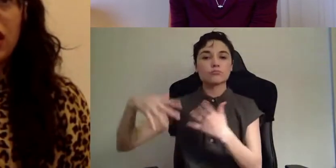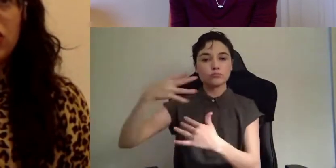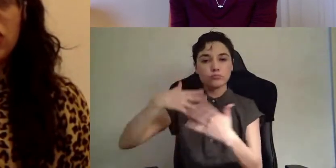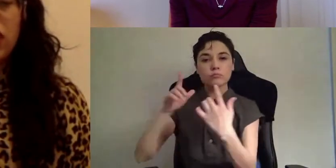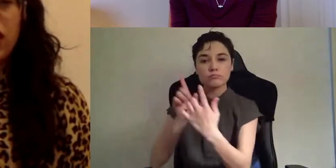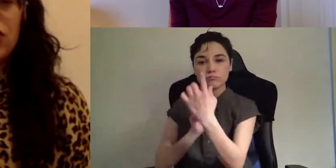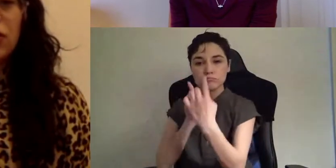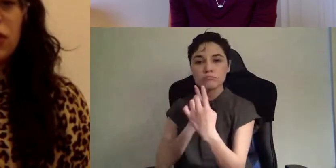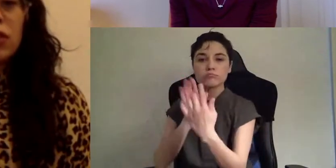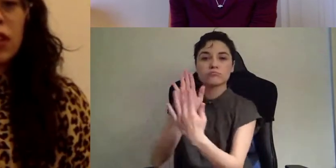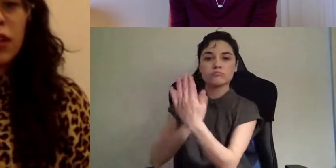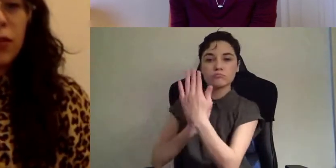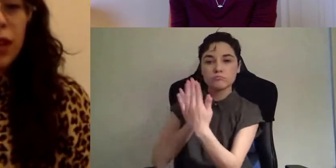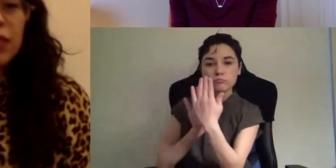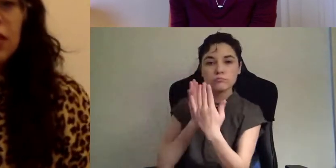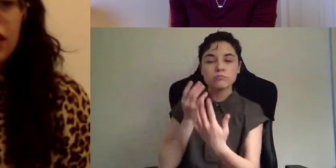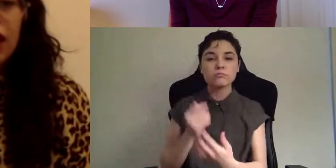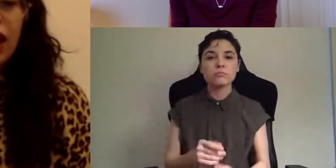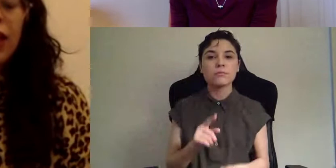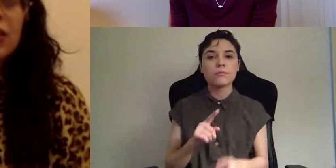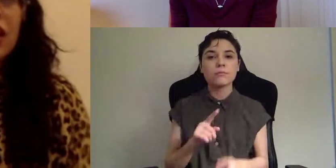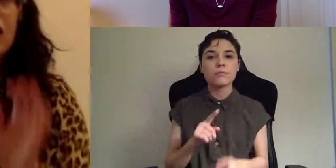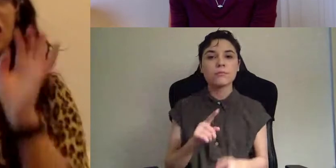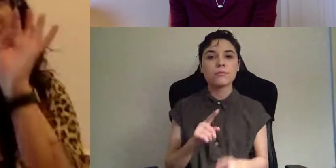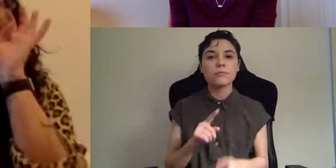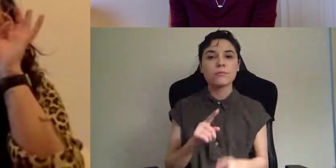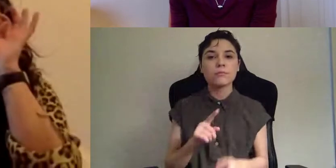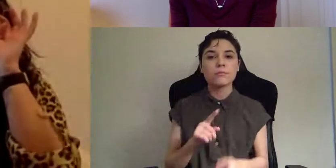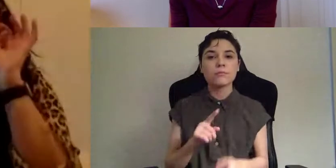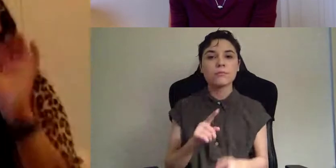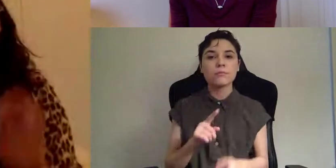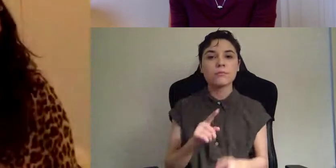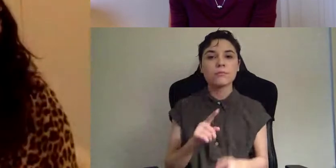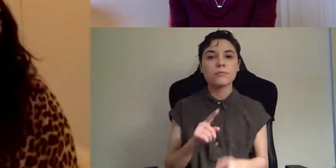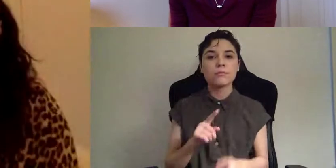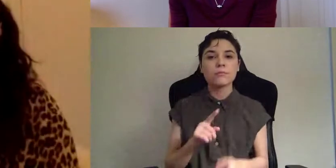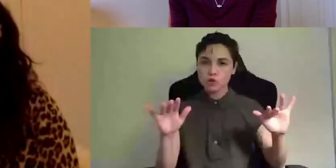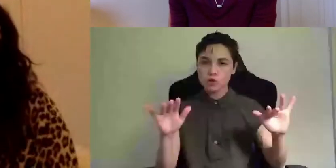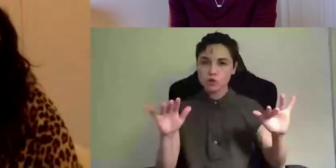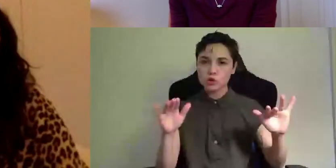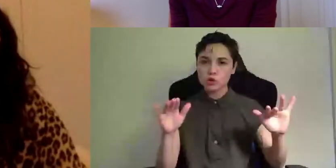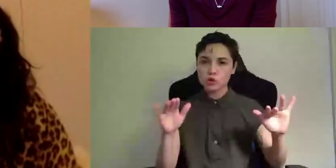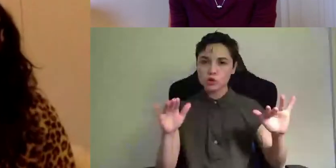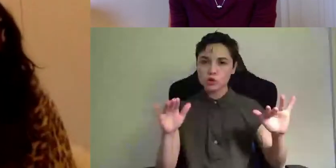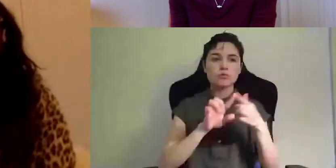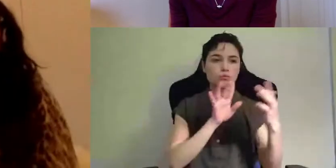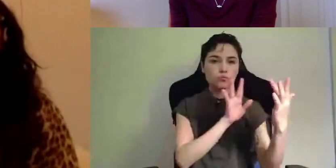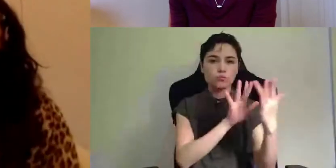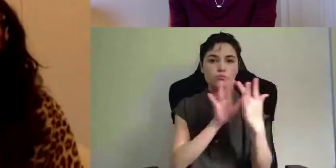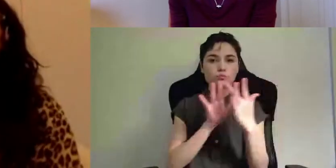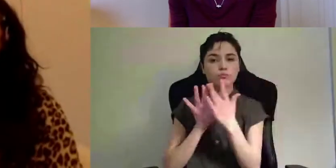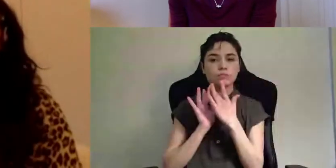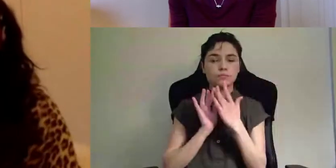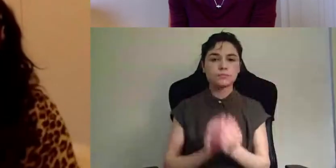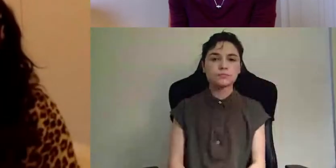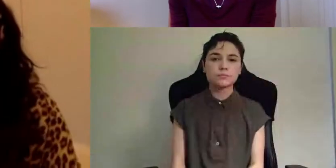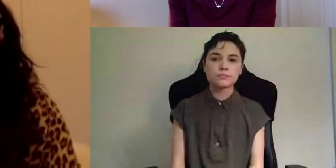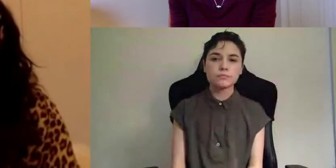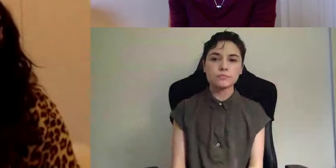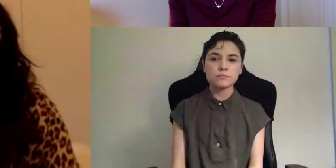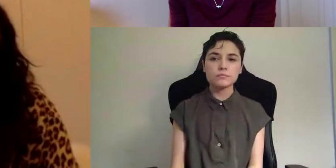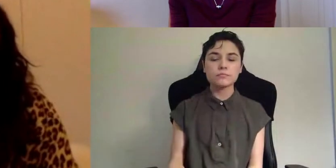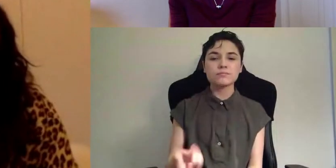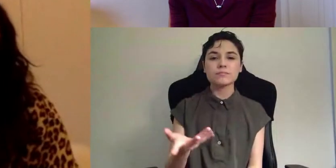more connection, like a diversity of ways to connect. And I think also like there's something that feels like at the beginning